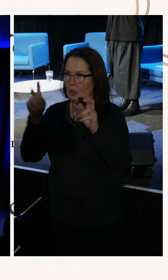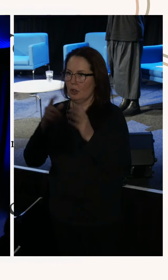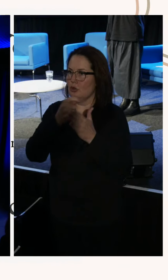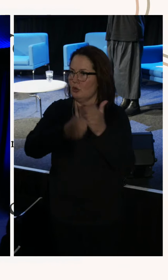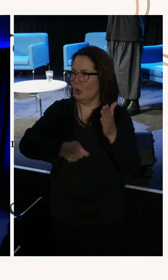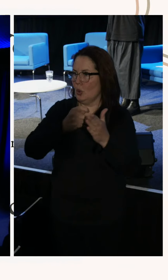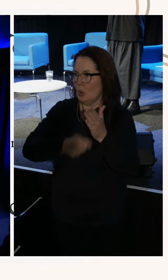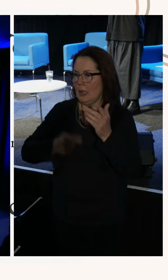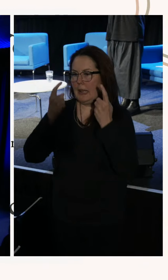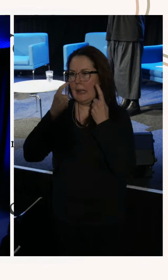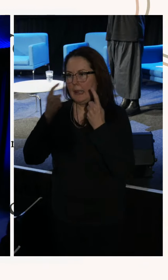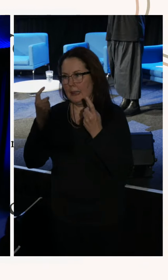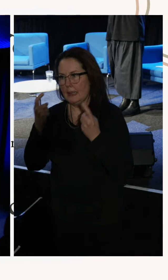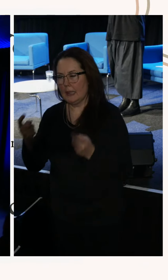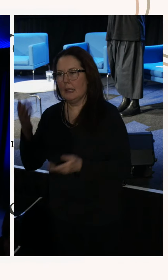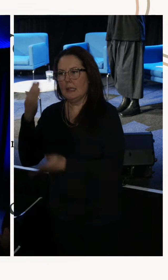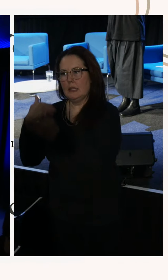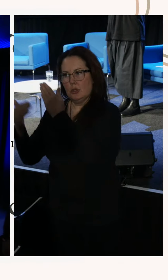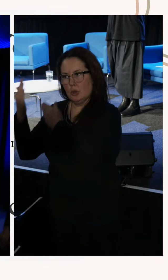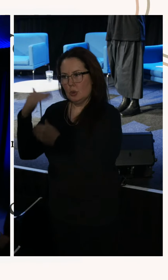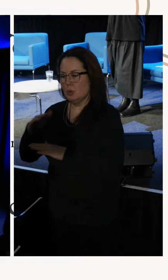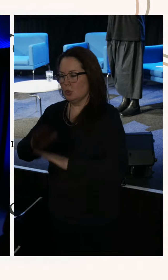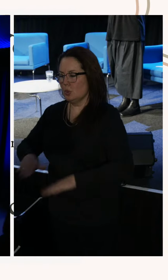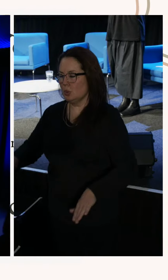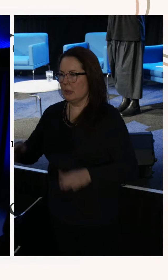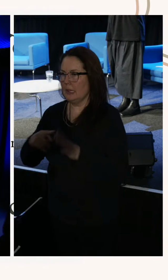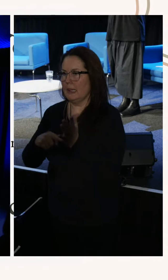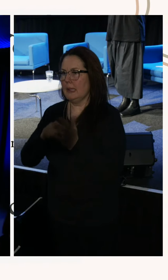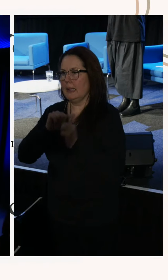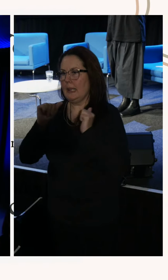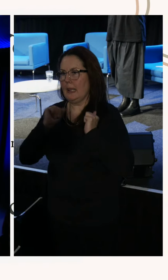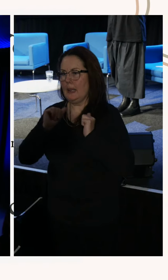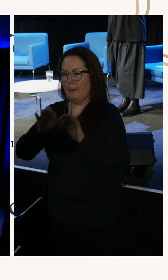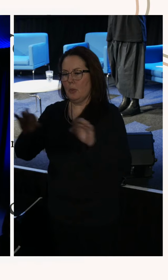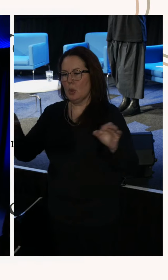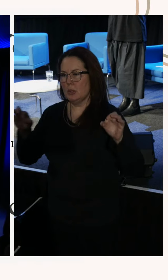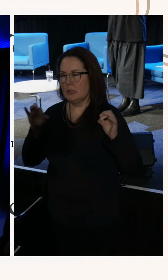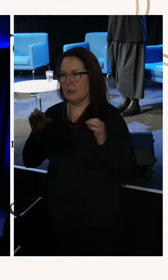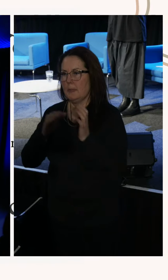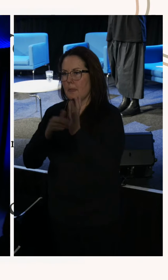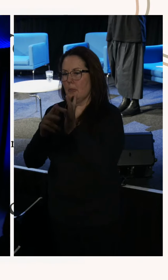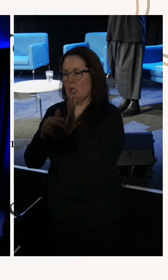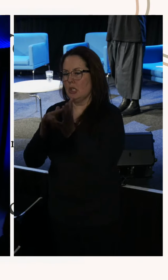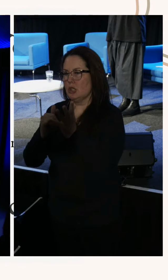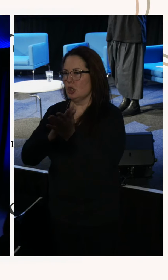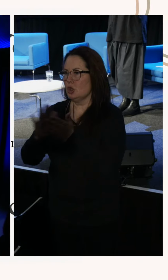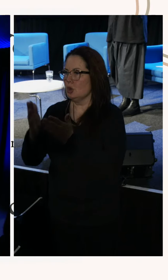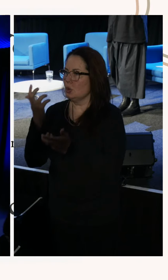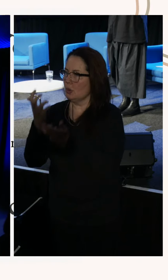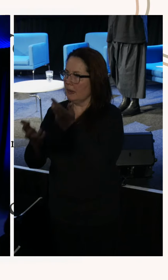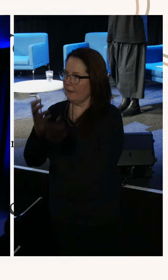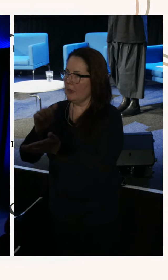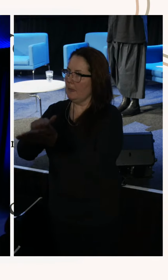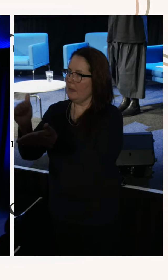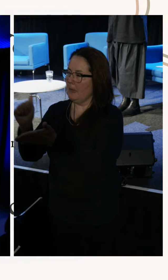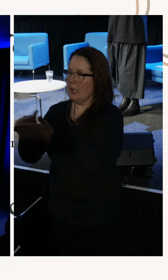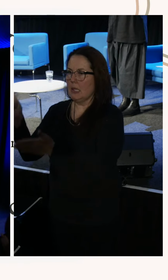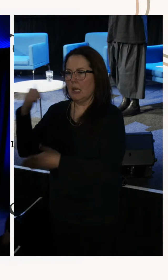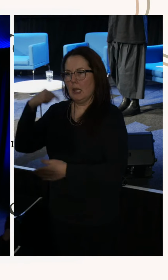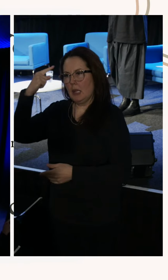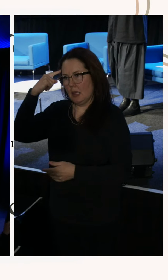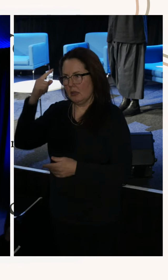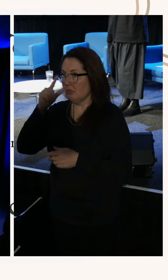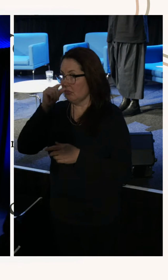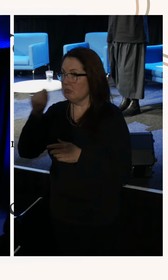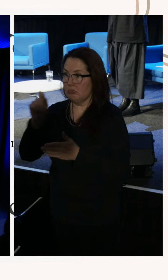Care, A History of Children at Our Borders. It's with Monash University Publishing, and it is, I think, available quite widely,